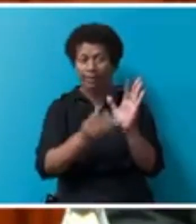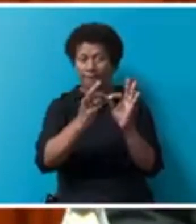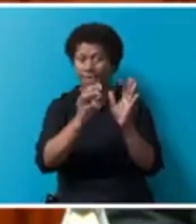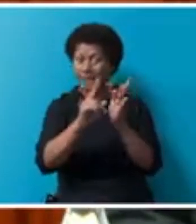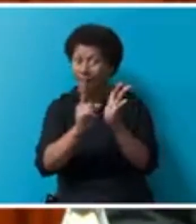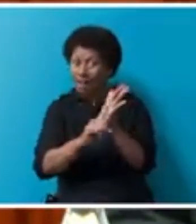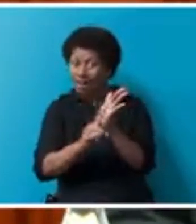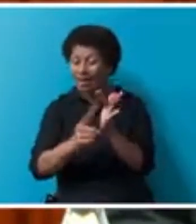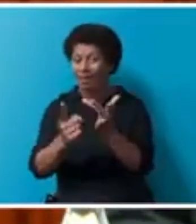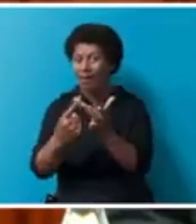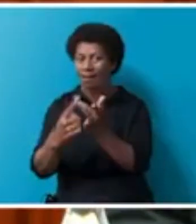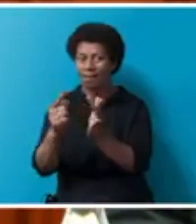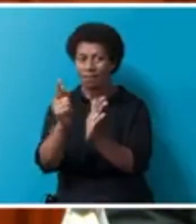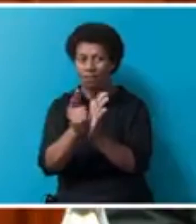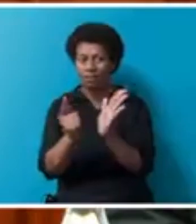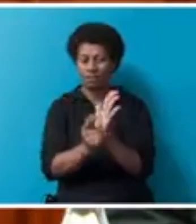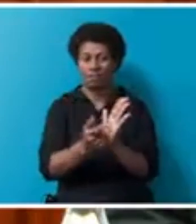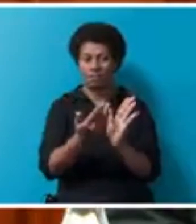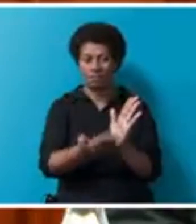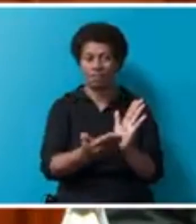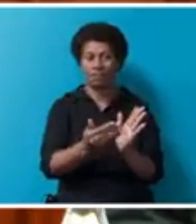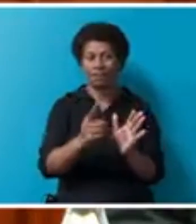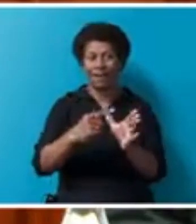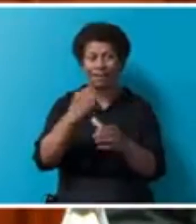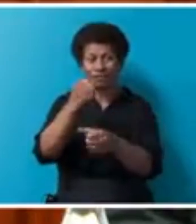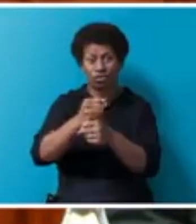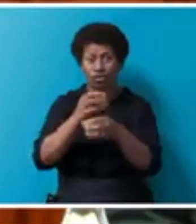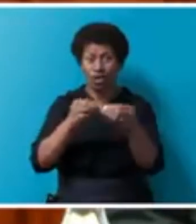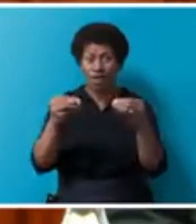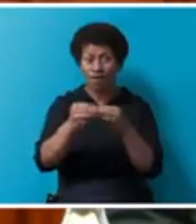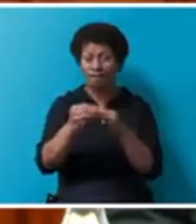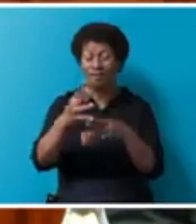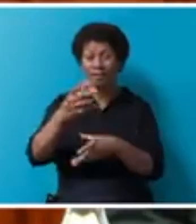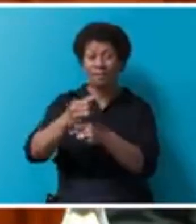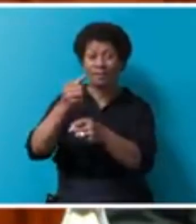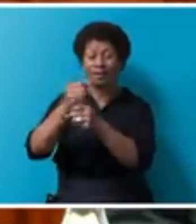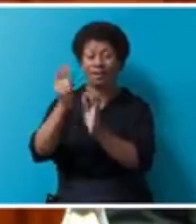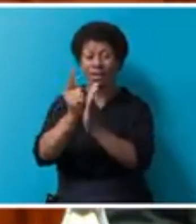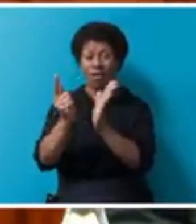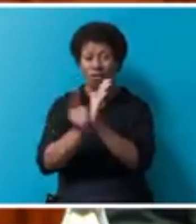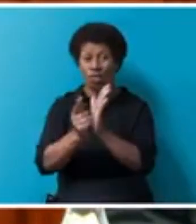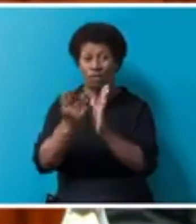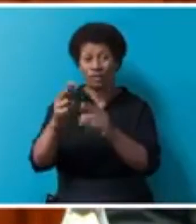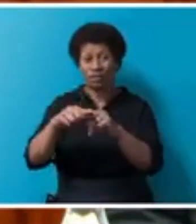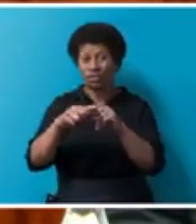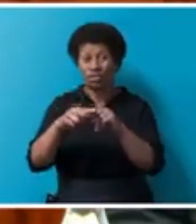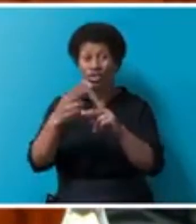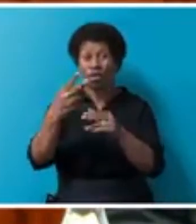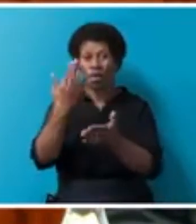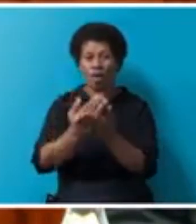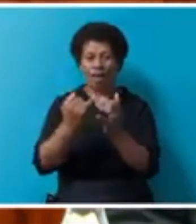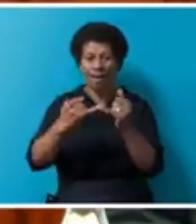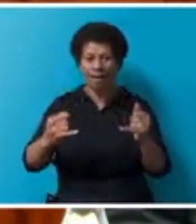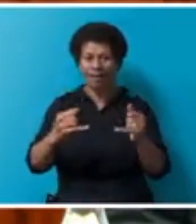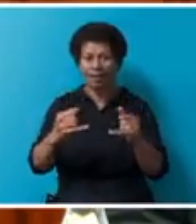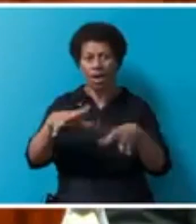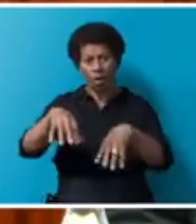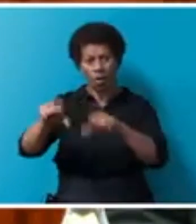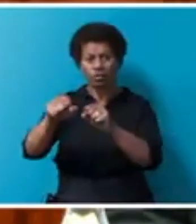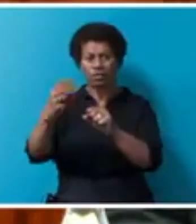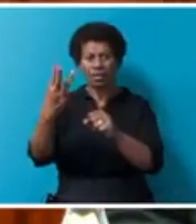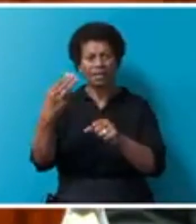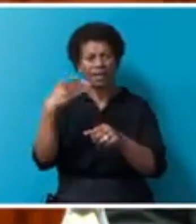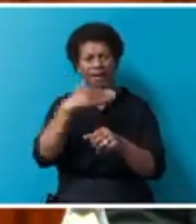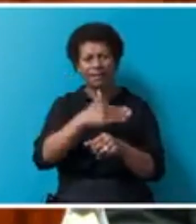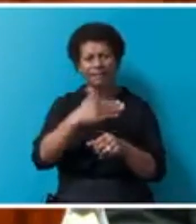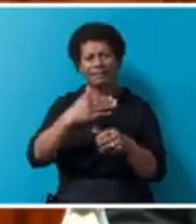laws. The AG's Office continues to maintain and update the Laws of Fiji online platform, now hosting 360 principal